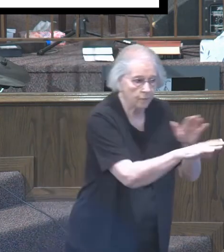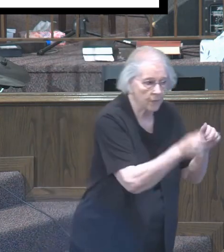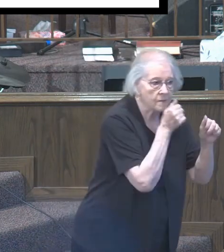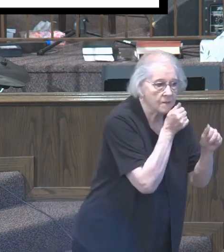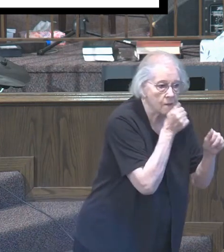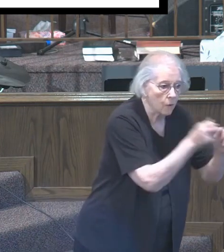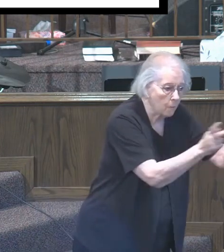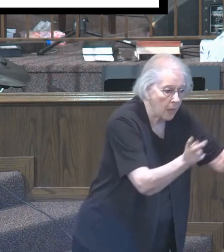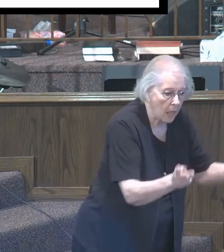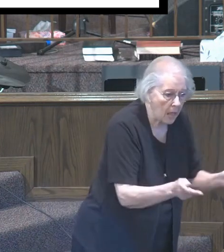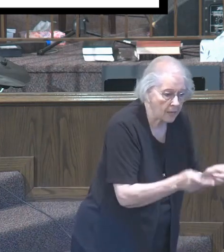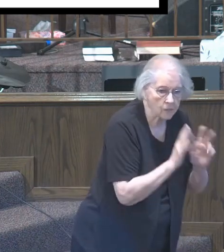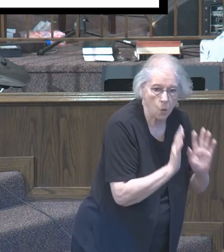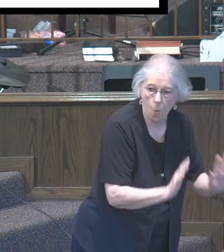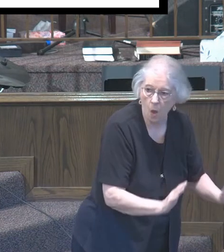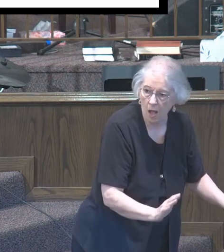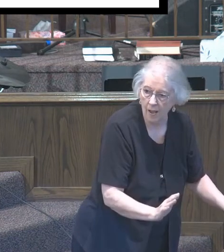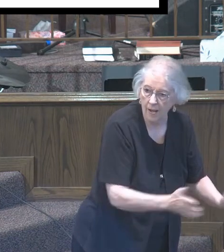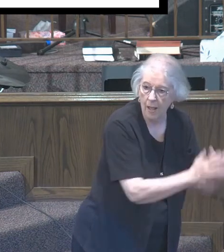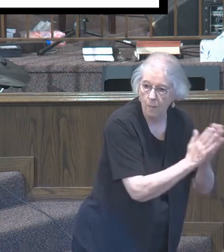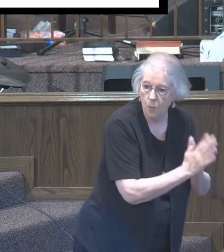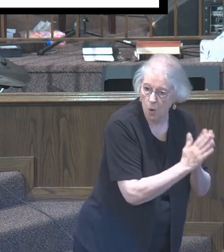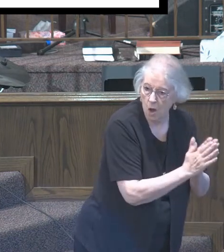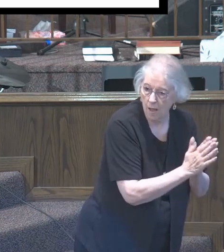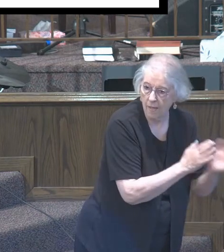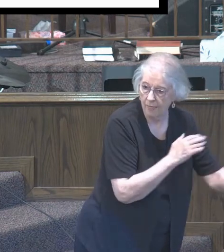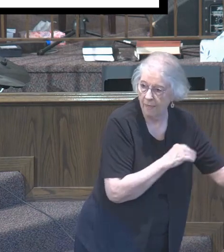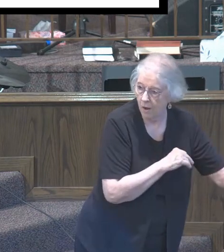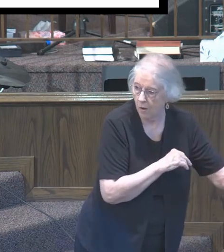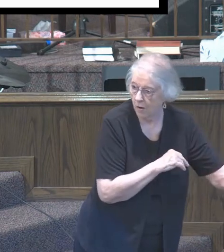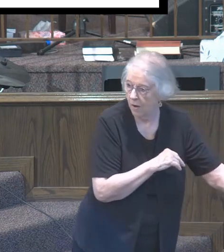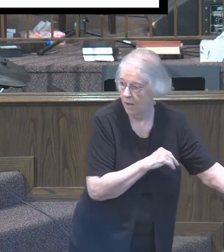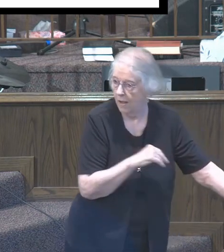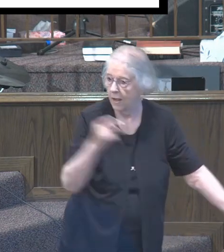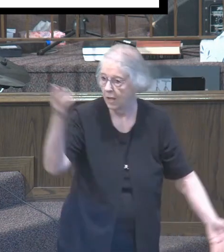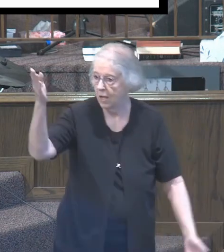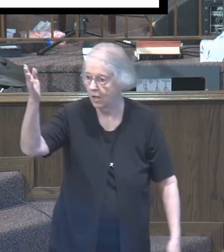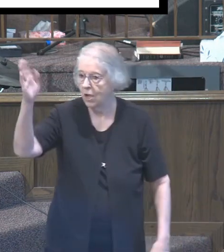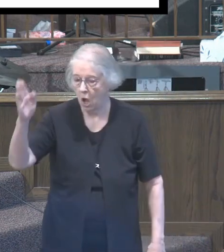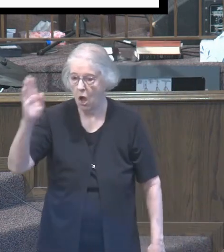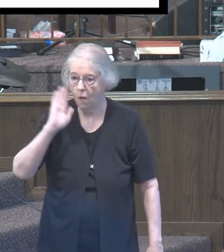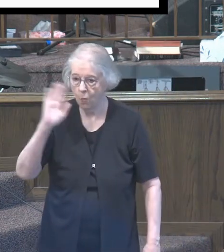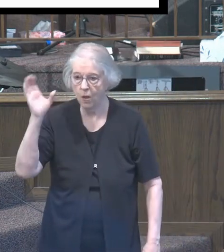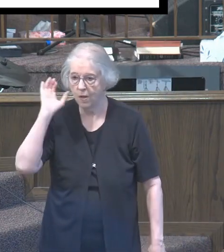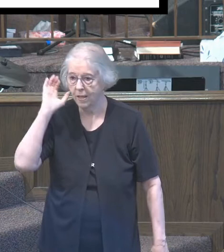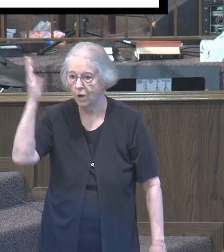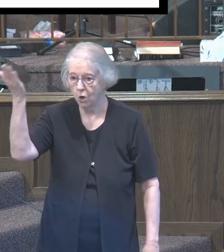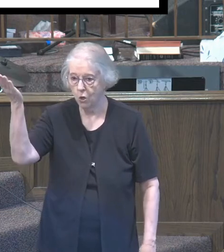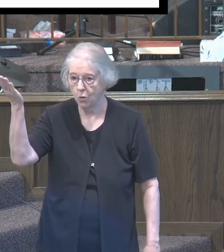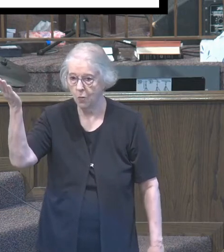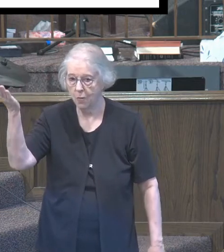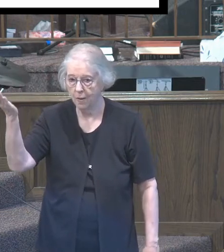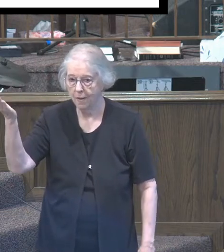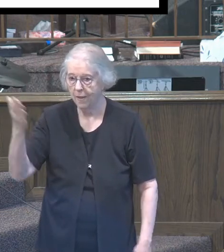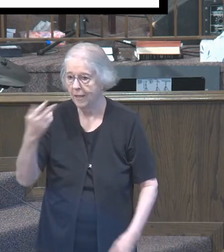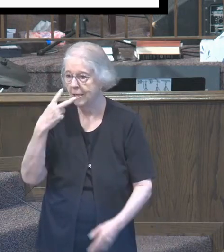best. As above, so below. Keep us alive with 3 square meals. Keep